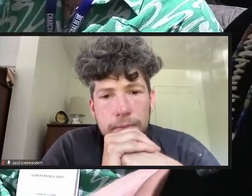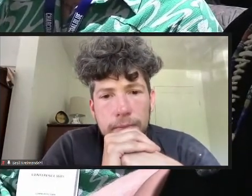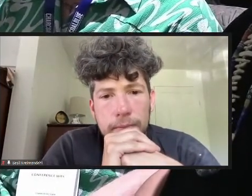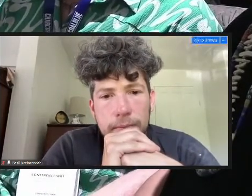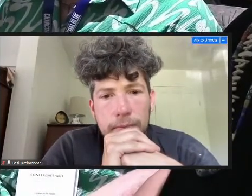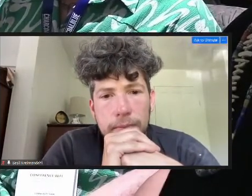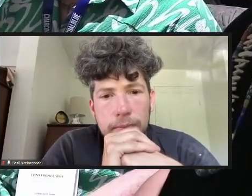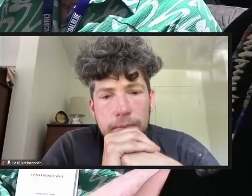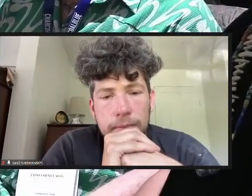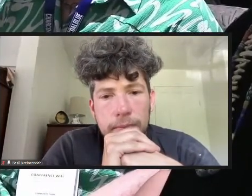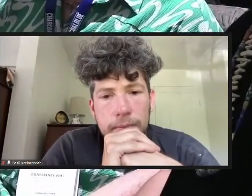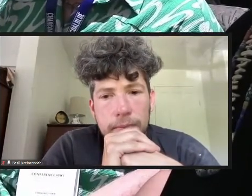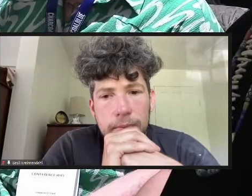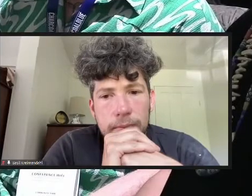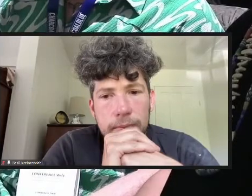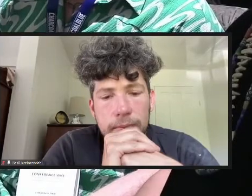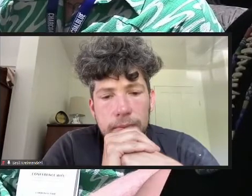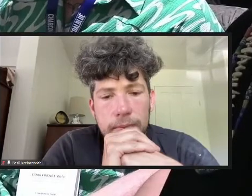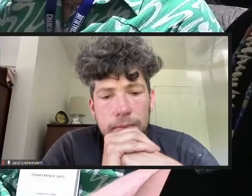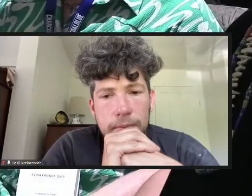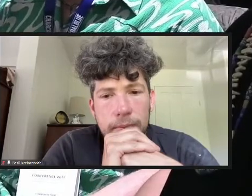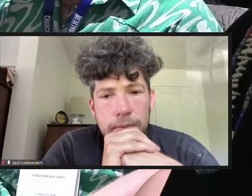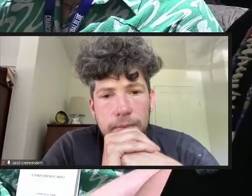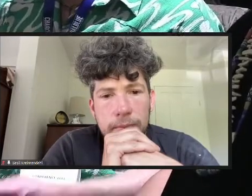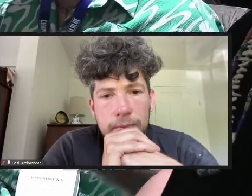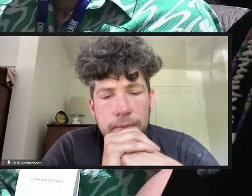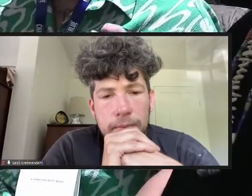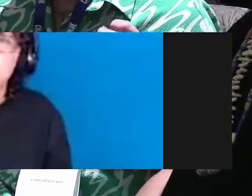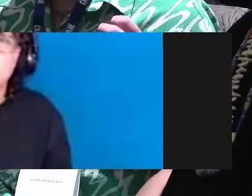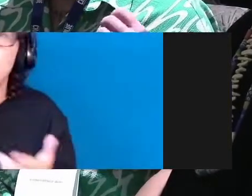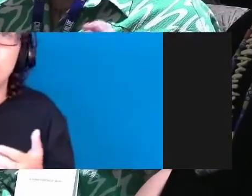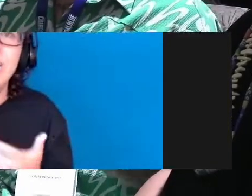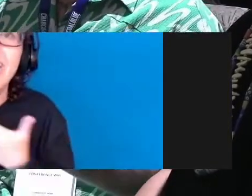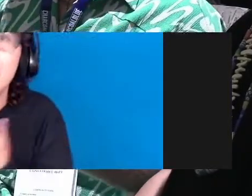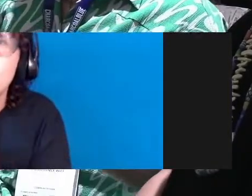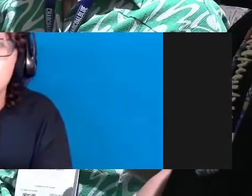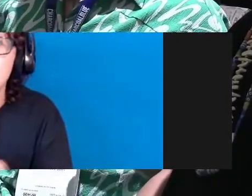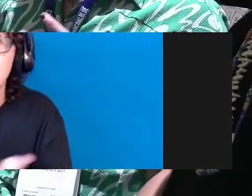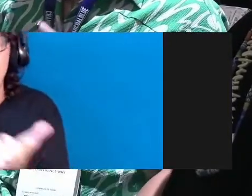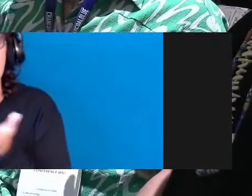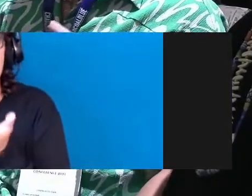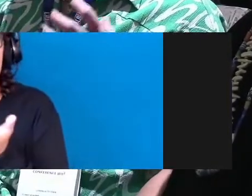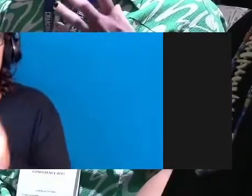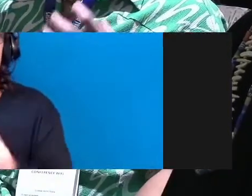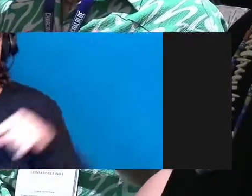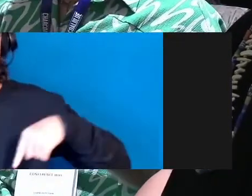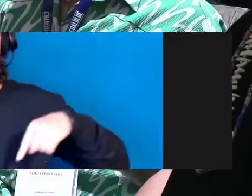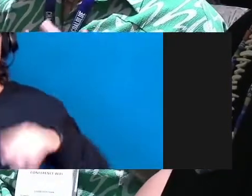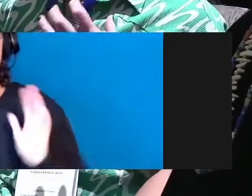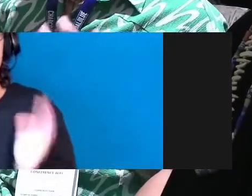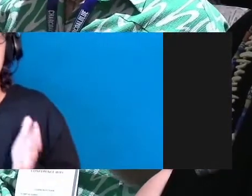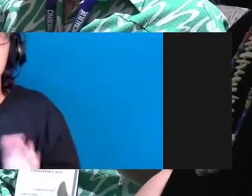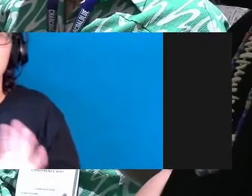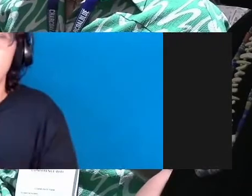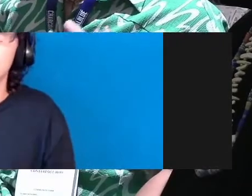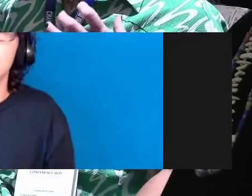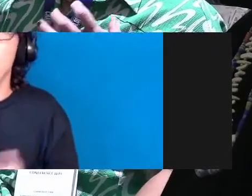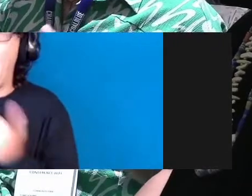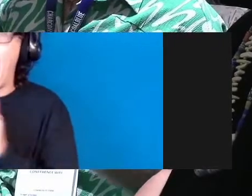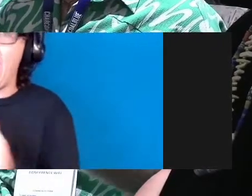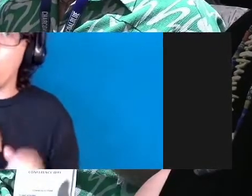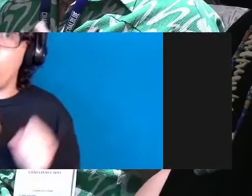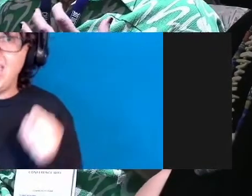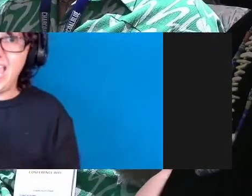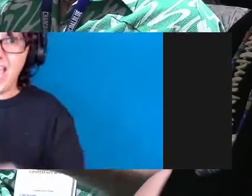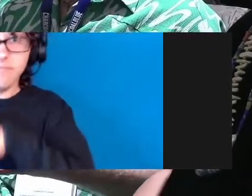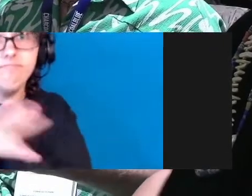are interested in these conversations, and the way in which I think we can institute change in the industry is